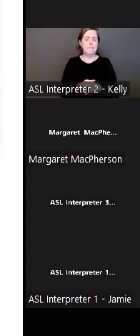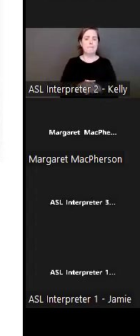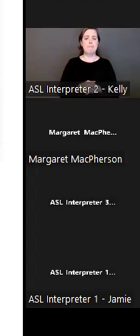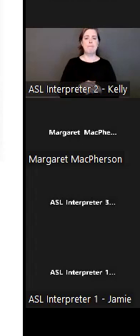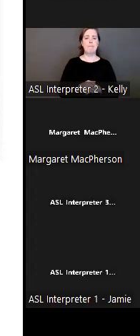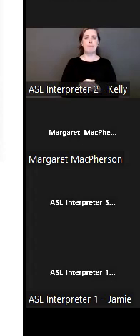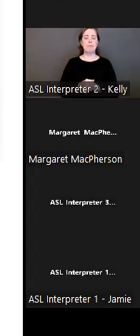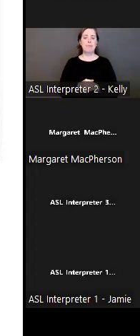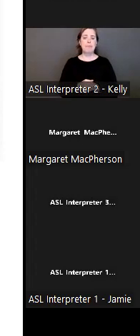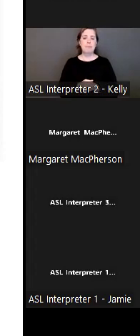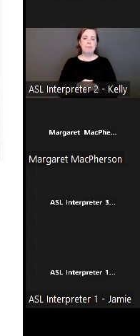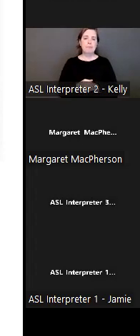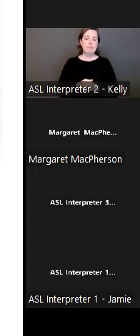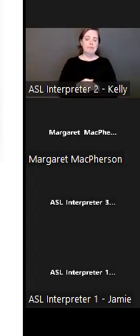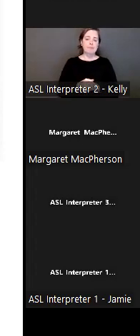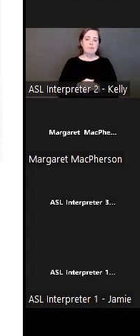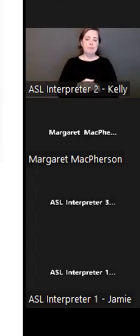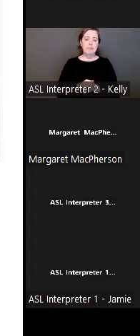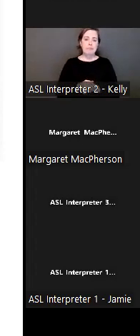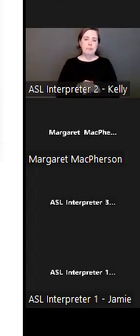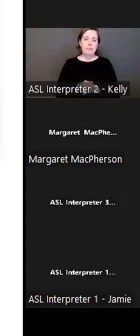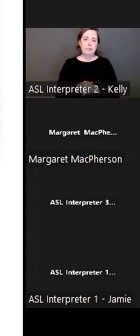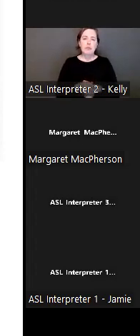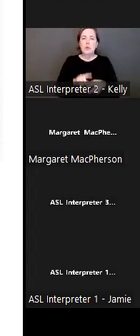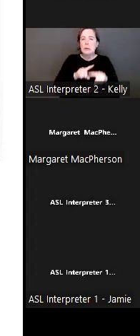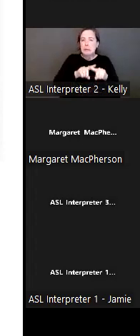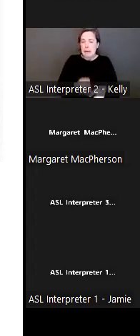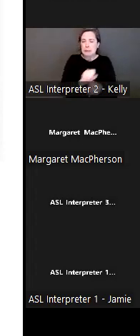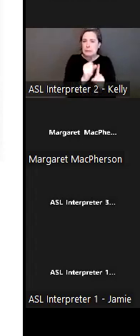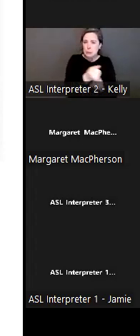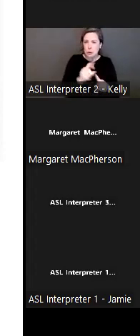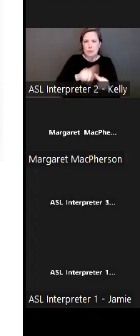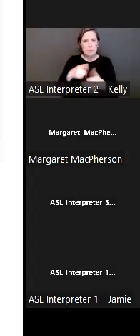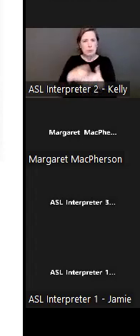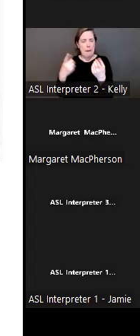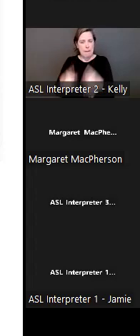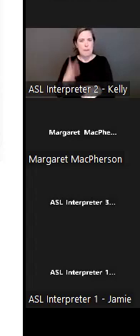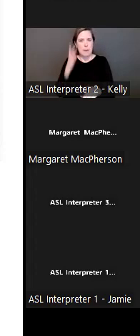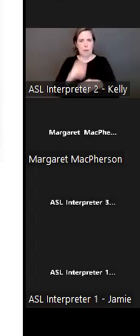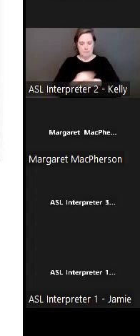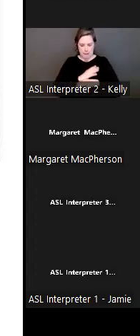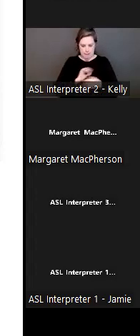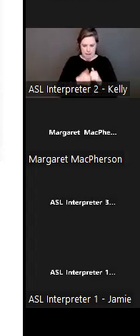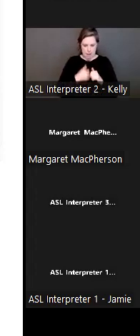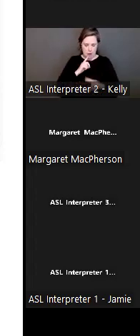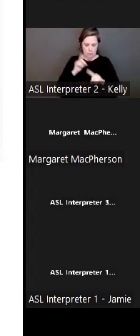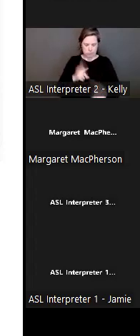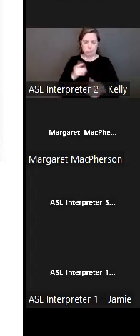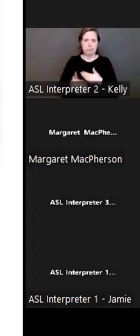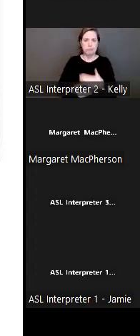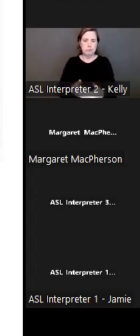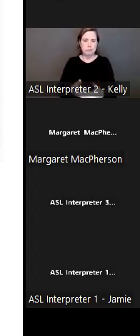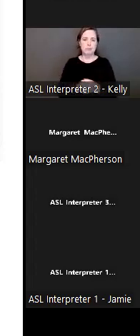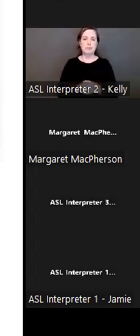experiences are reactivated through various experiences. So, as we get away from thinking about what's